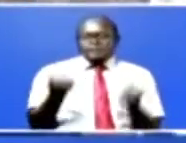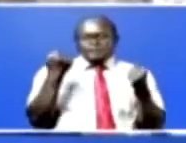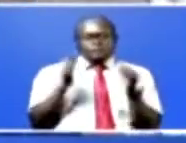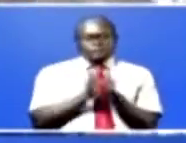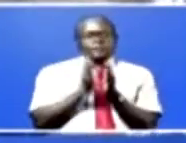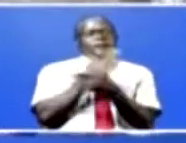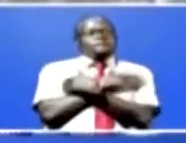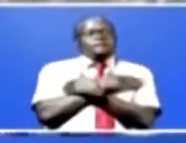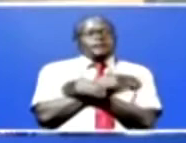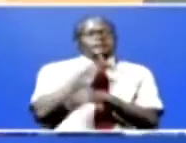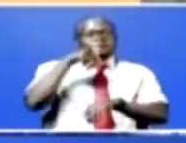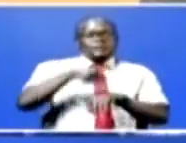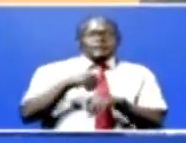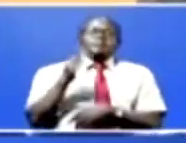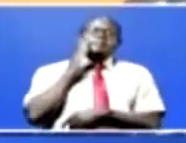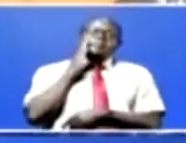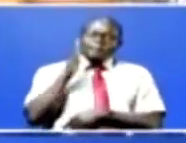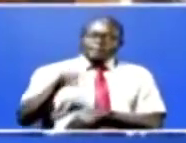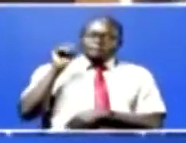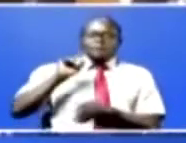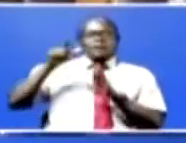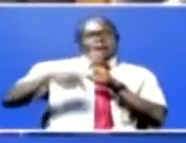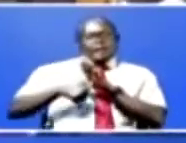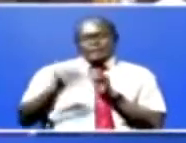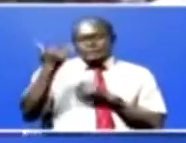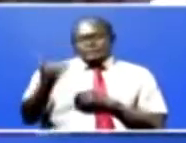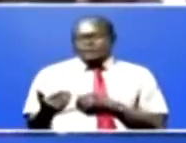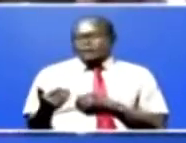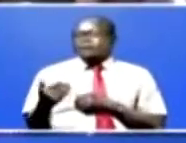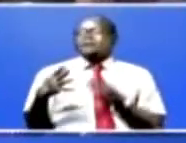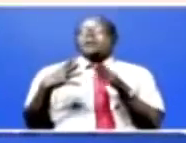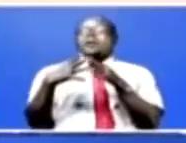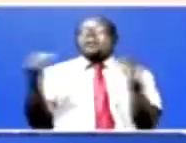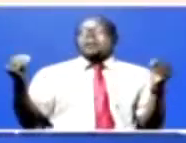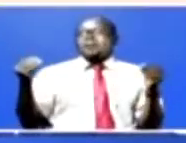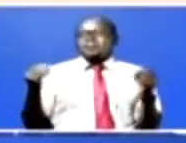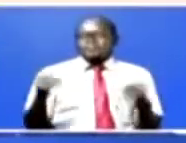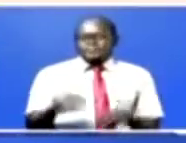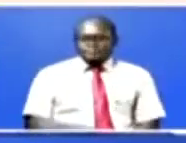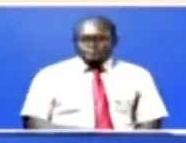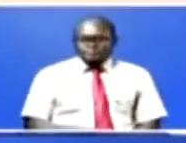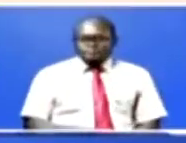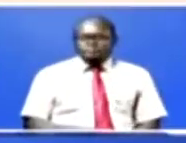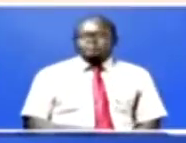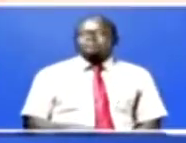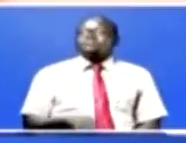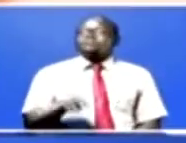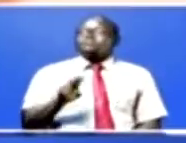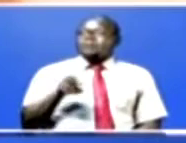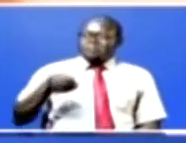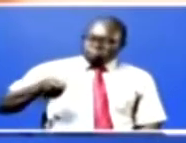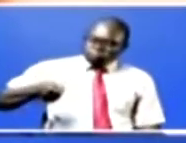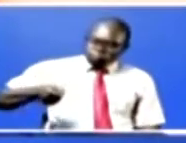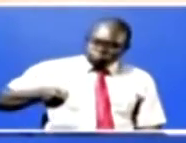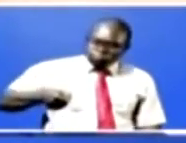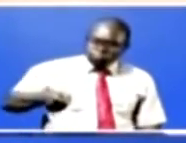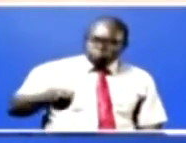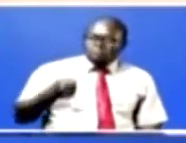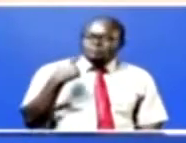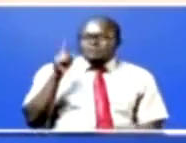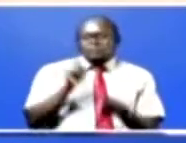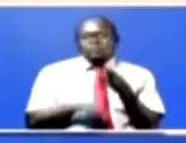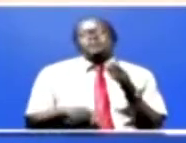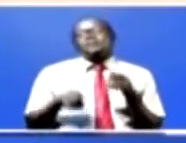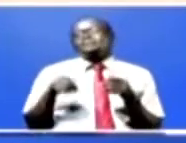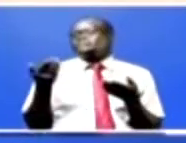back. But as the mother would discover later, her child was gone for good. Alishika mkono yake wakienda hivi, nikasema